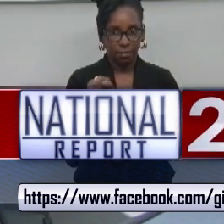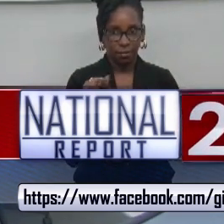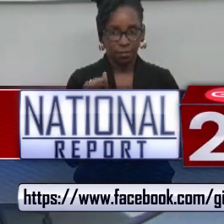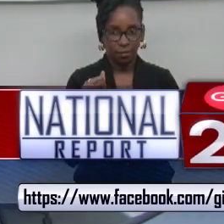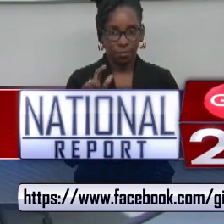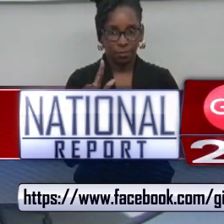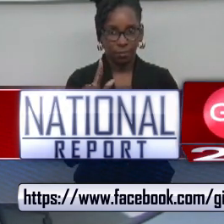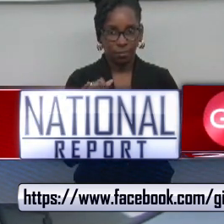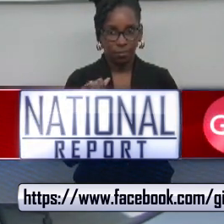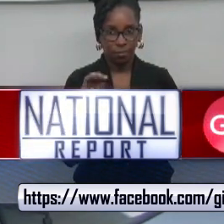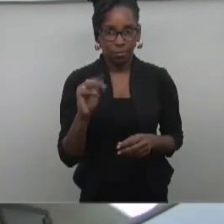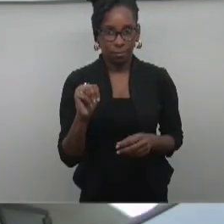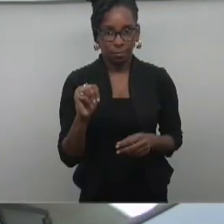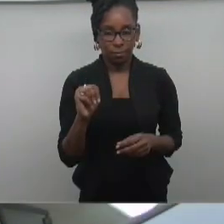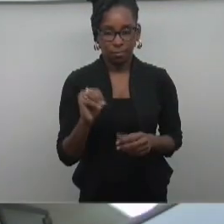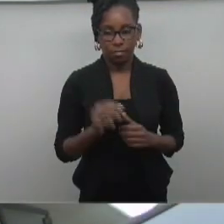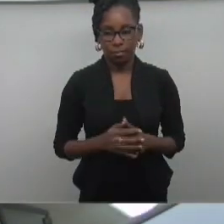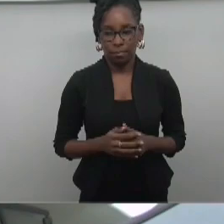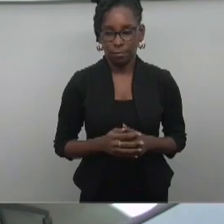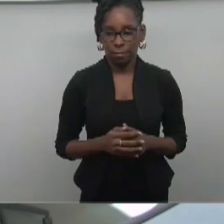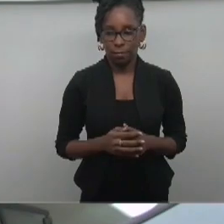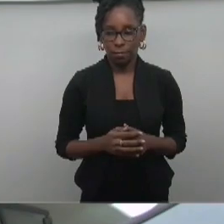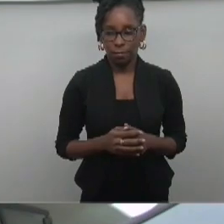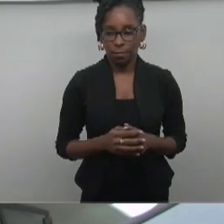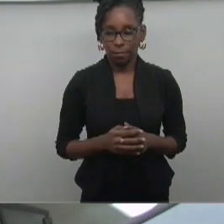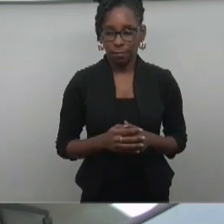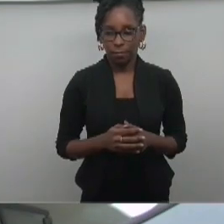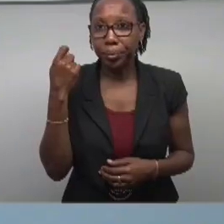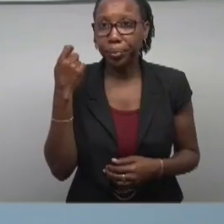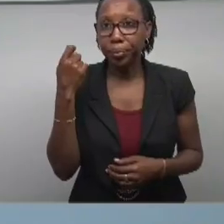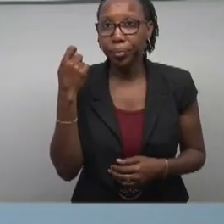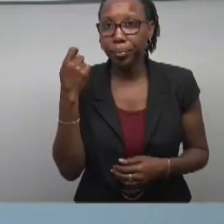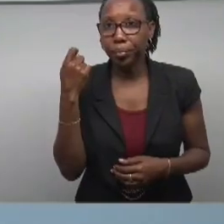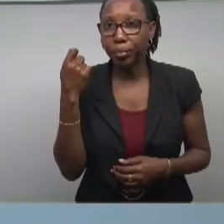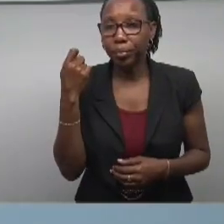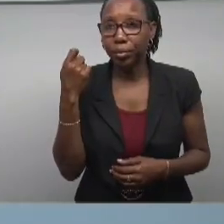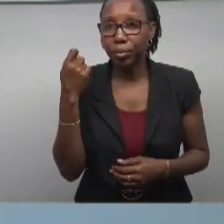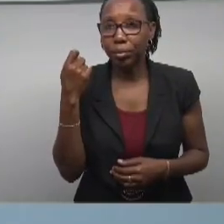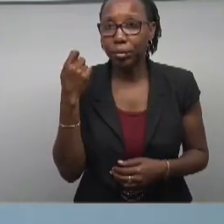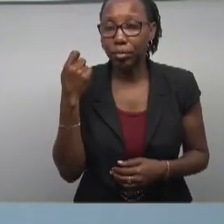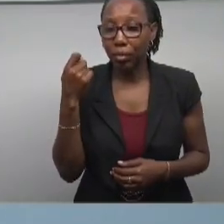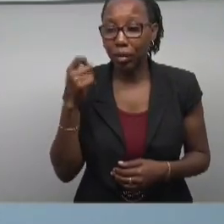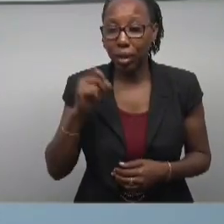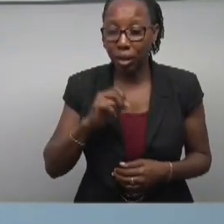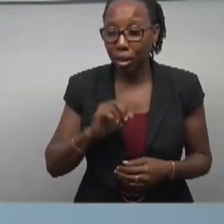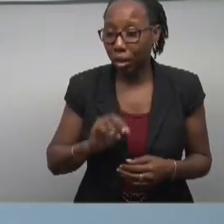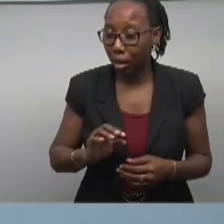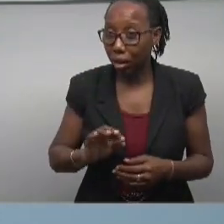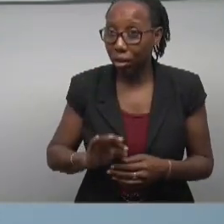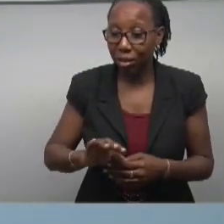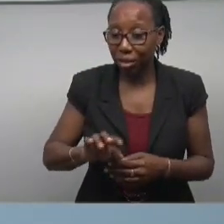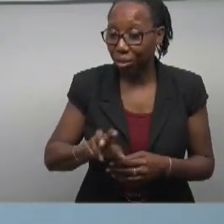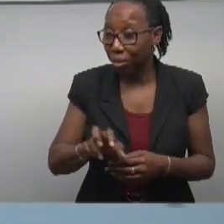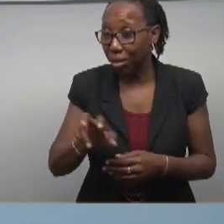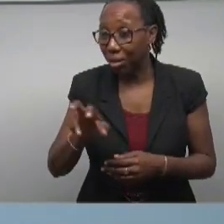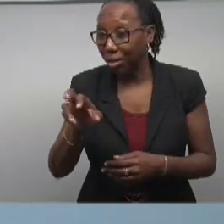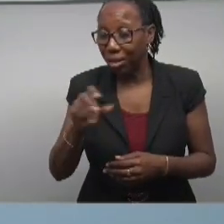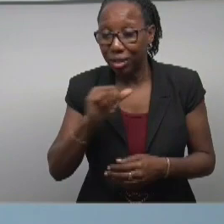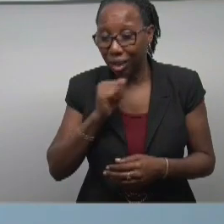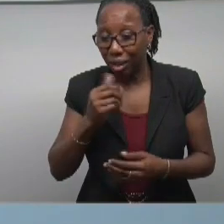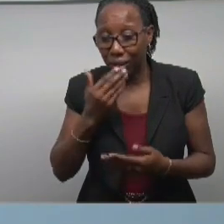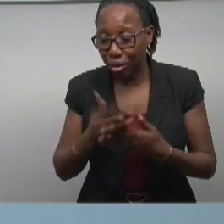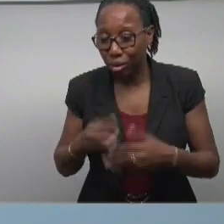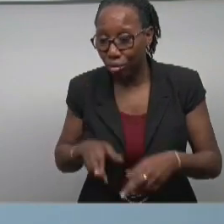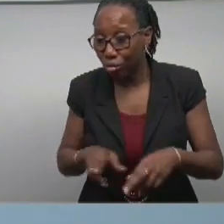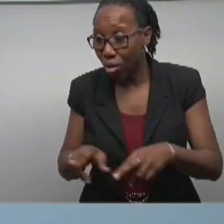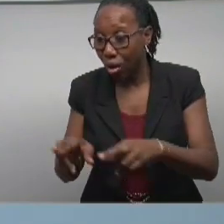Bill to safeguard the country's food and nutrition security. It follows a call by Agriculture Senator Roderick Sinclair to develop